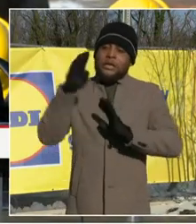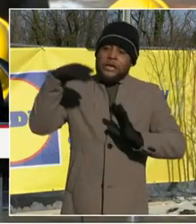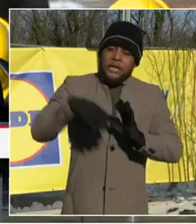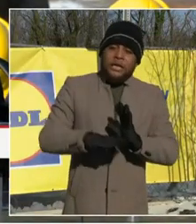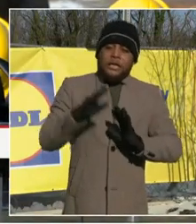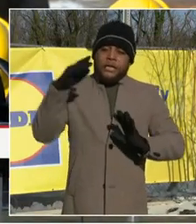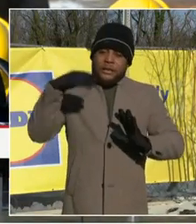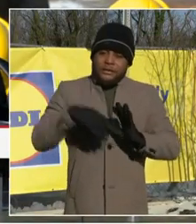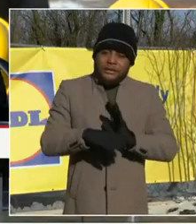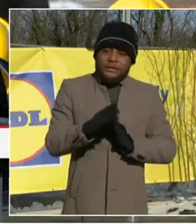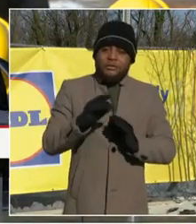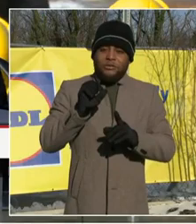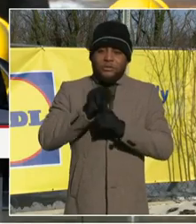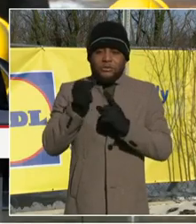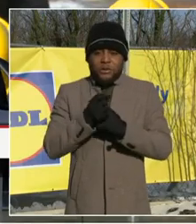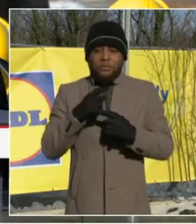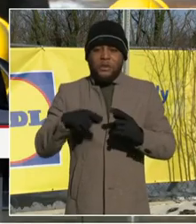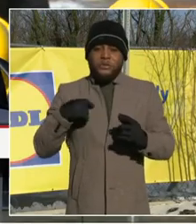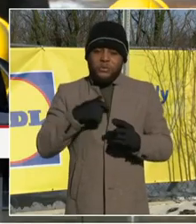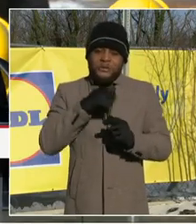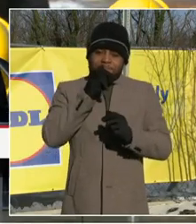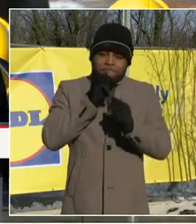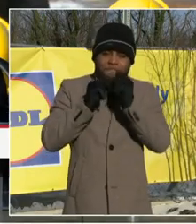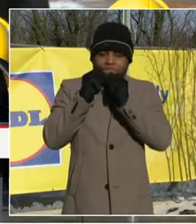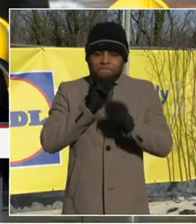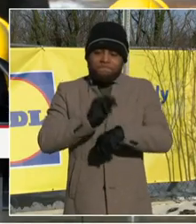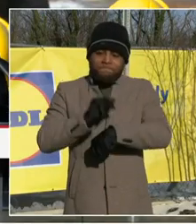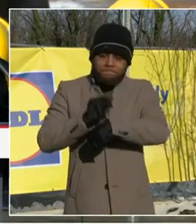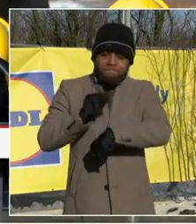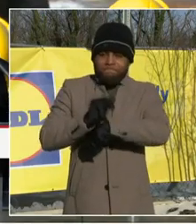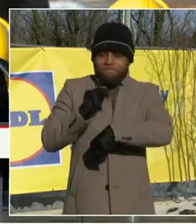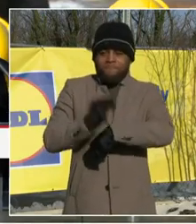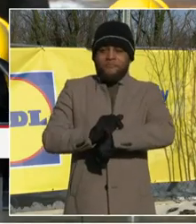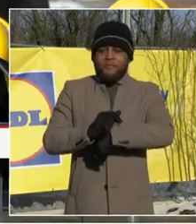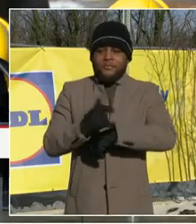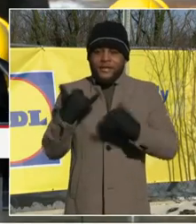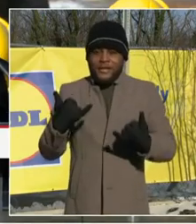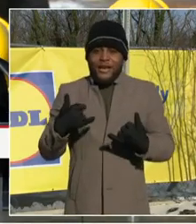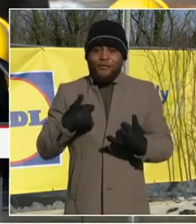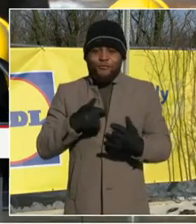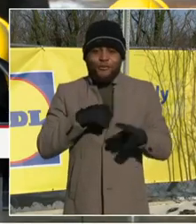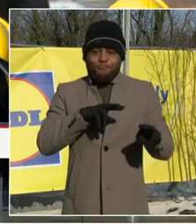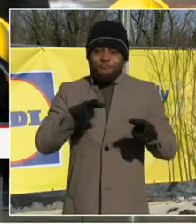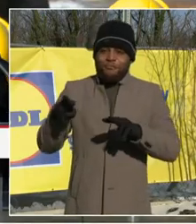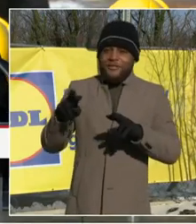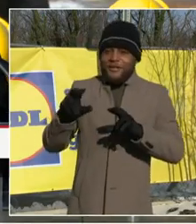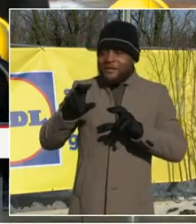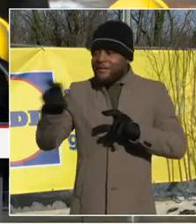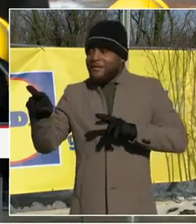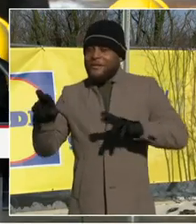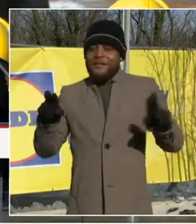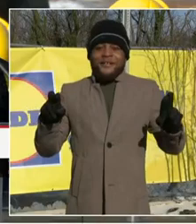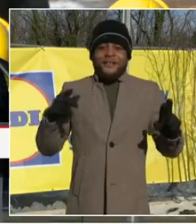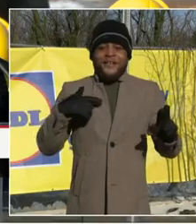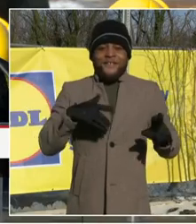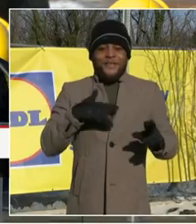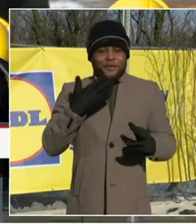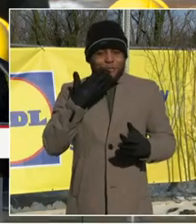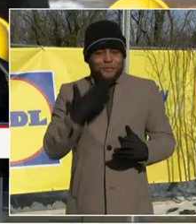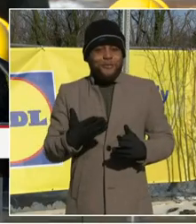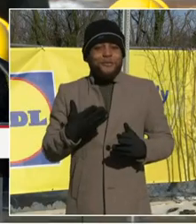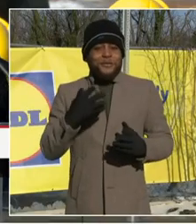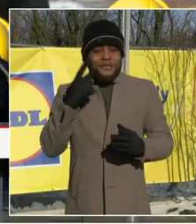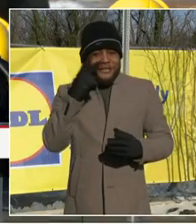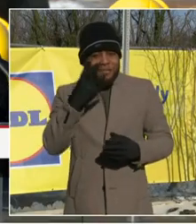we persevered. Now when I look to my right, I see the Crest, a